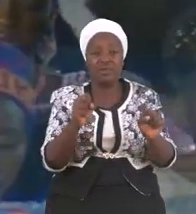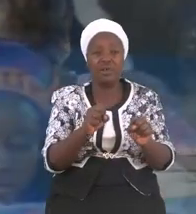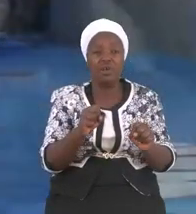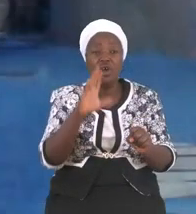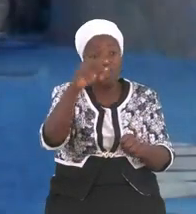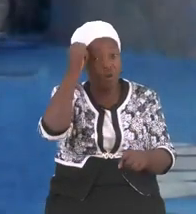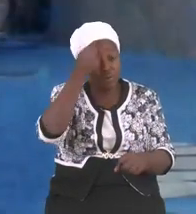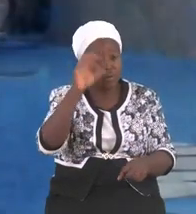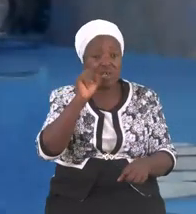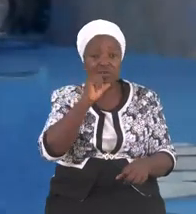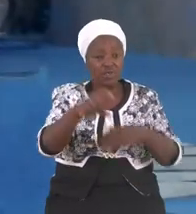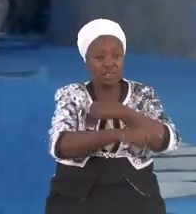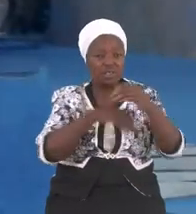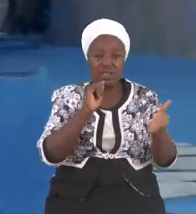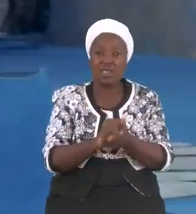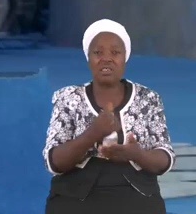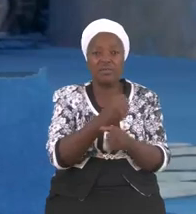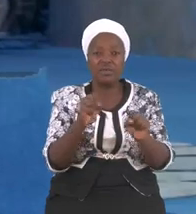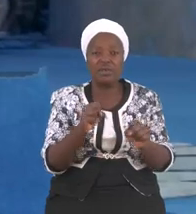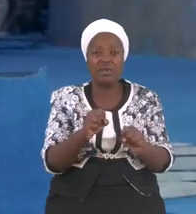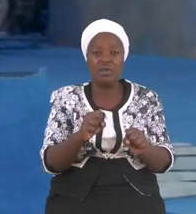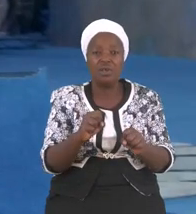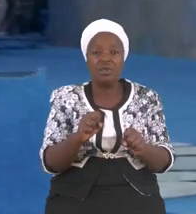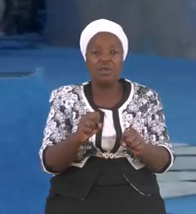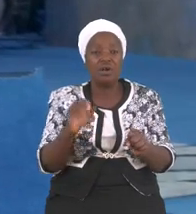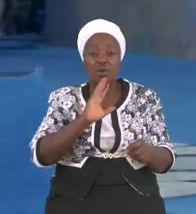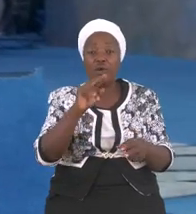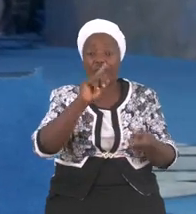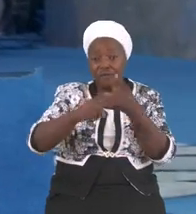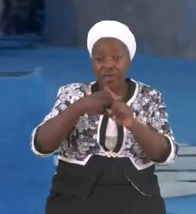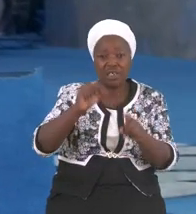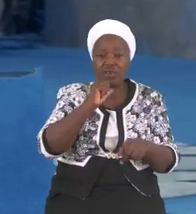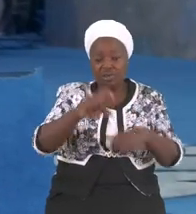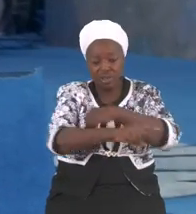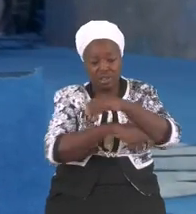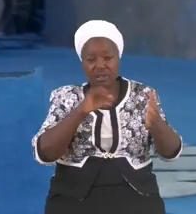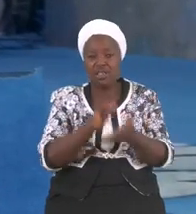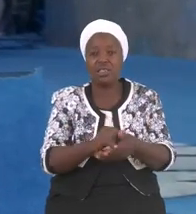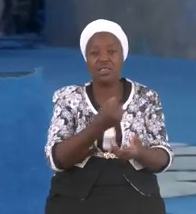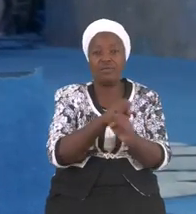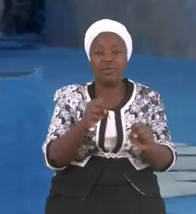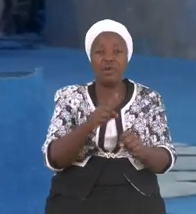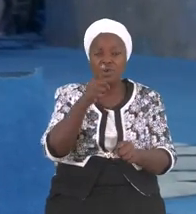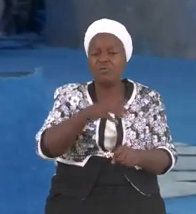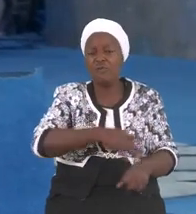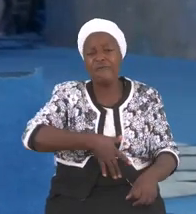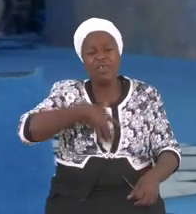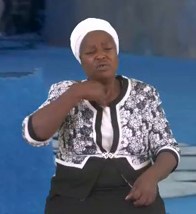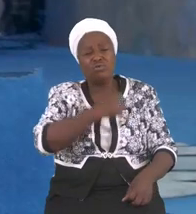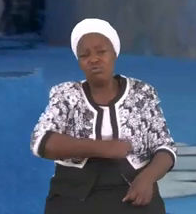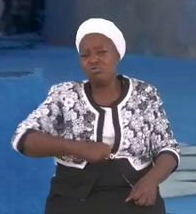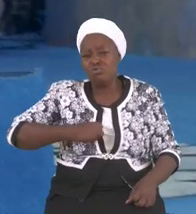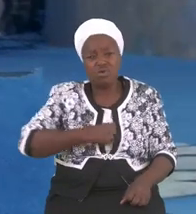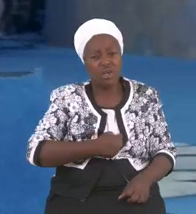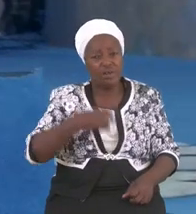cannot steal that salvation. And neighbors cannot steal that salvation. You feel sorry for the sins